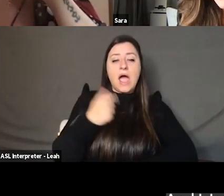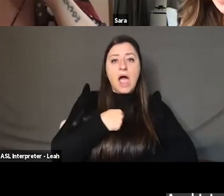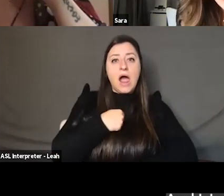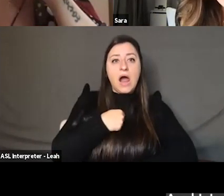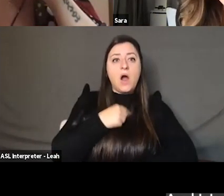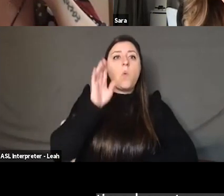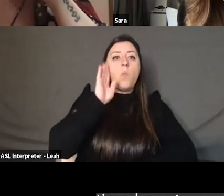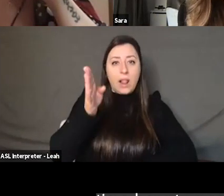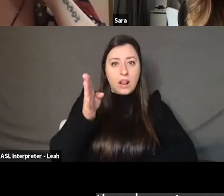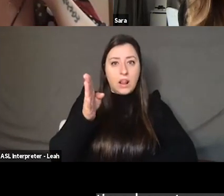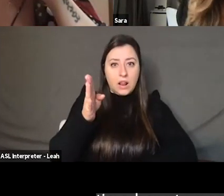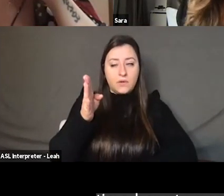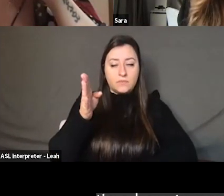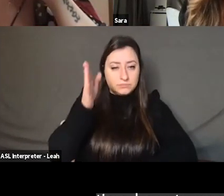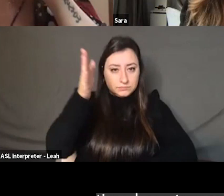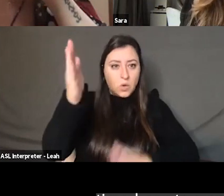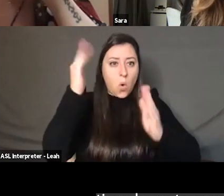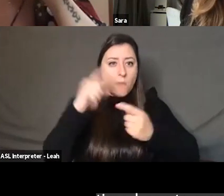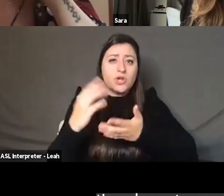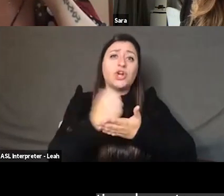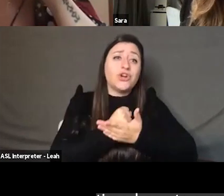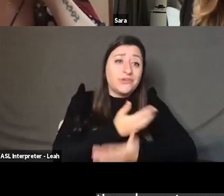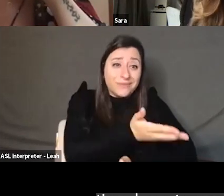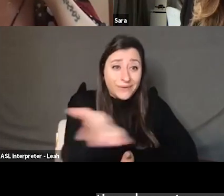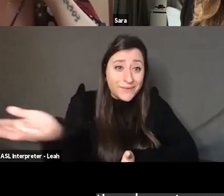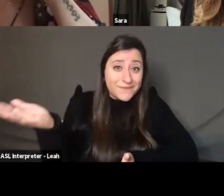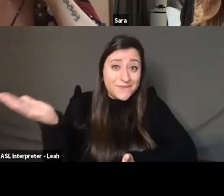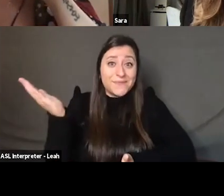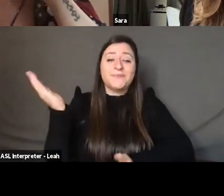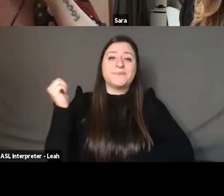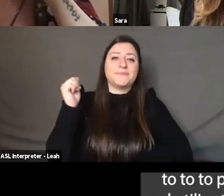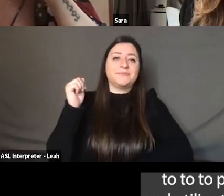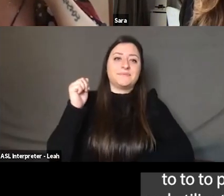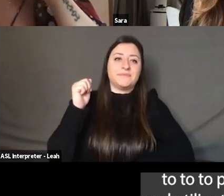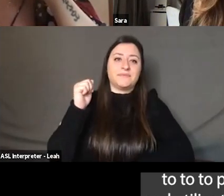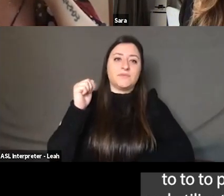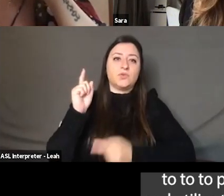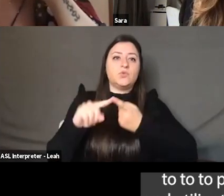I will in due time hope to earn all of you